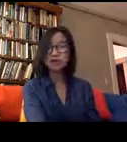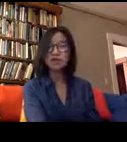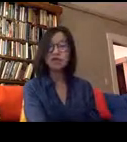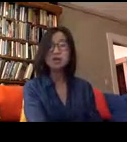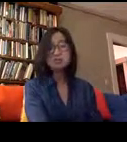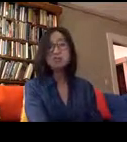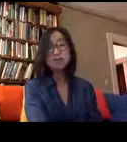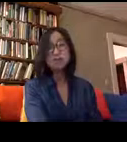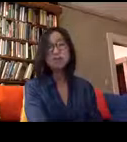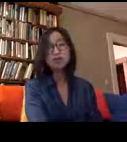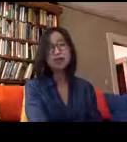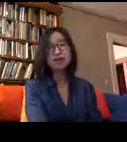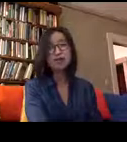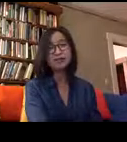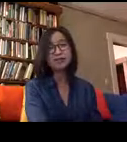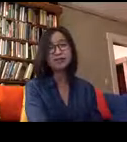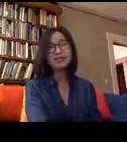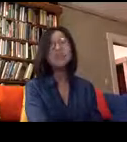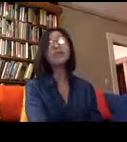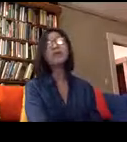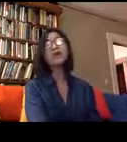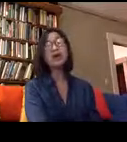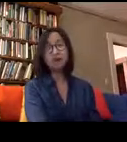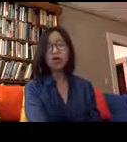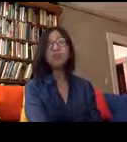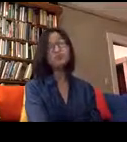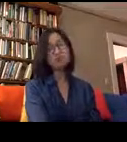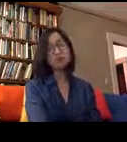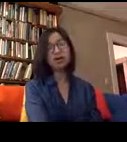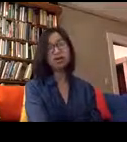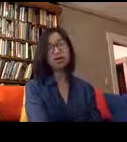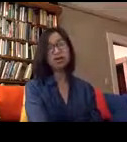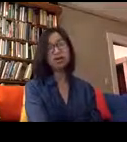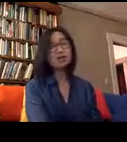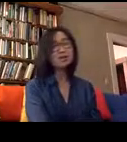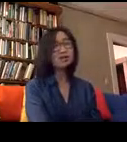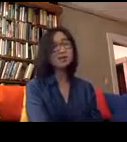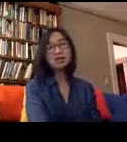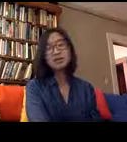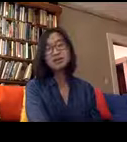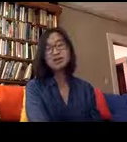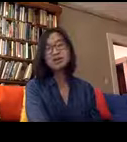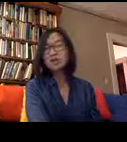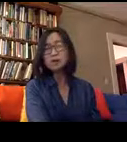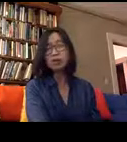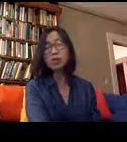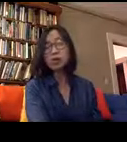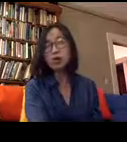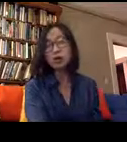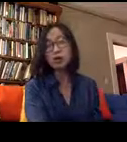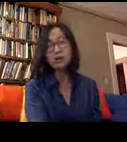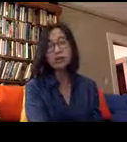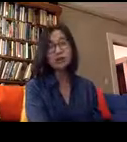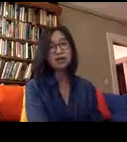time, which means I don't have life. So I always make time. There's so many things maybe I don't